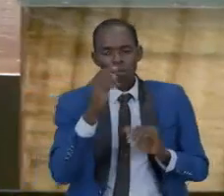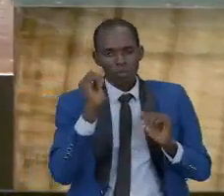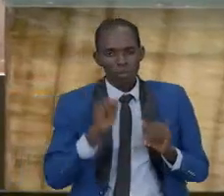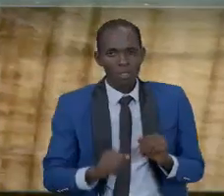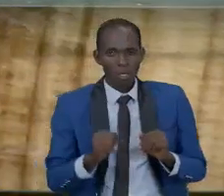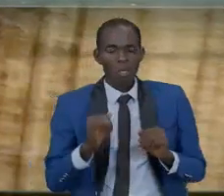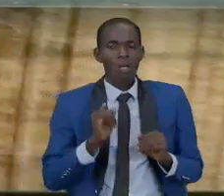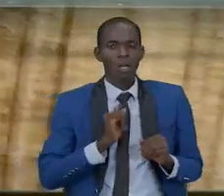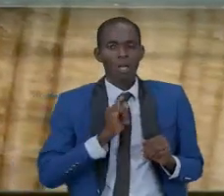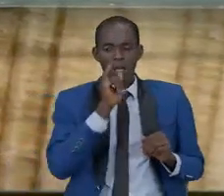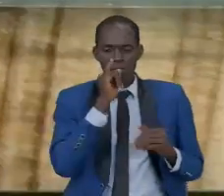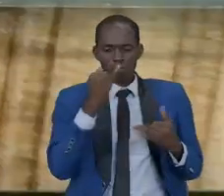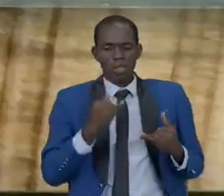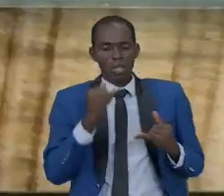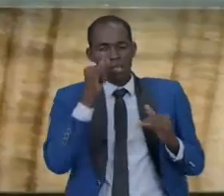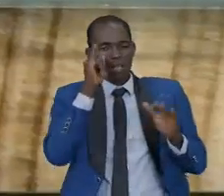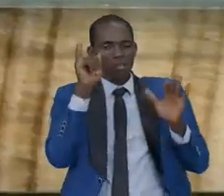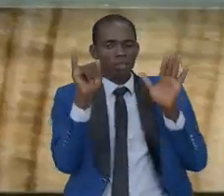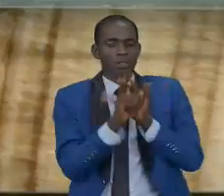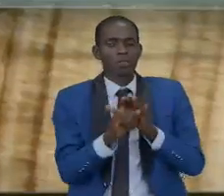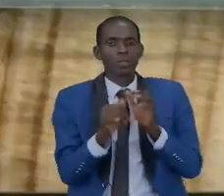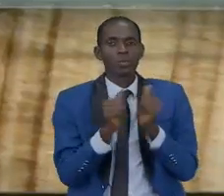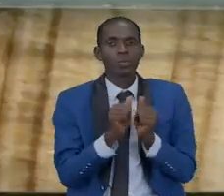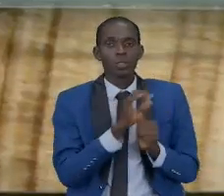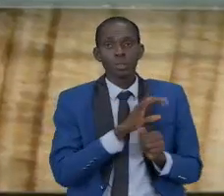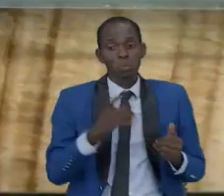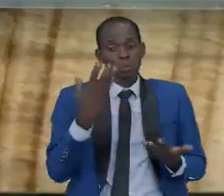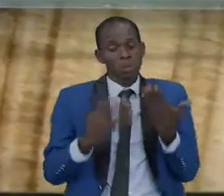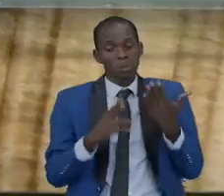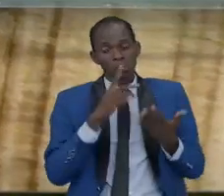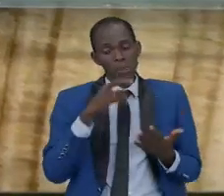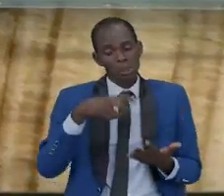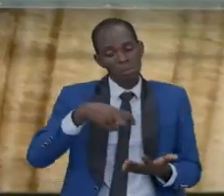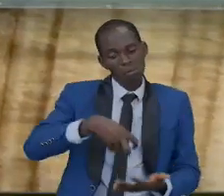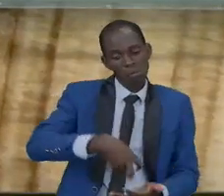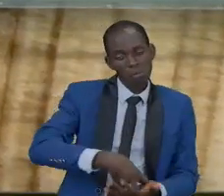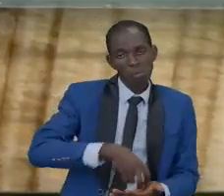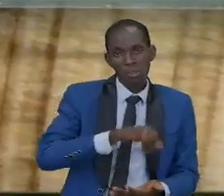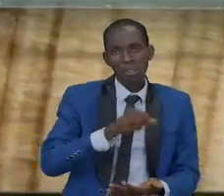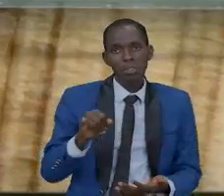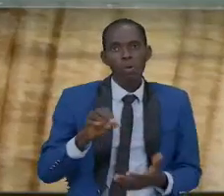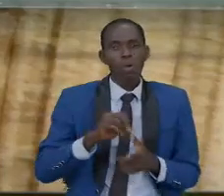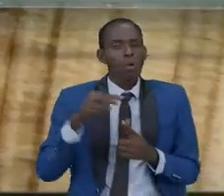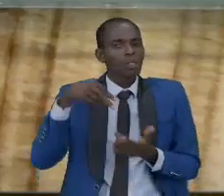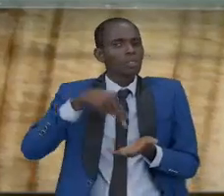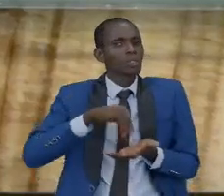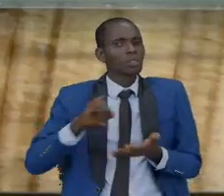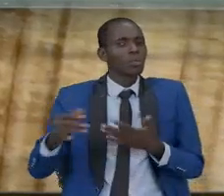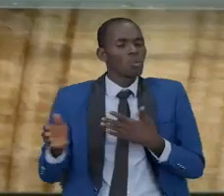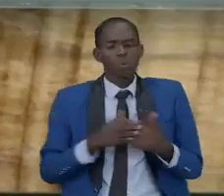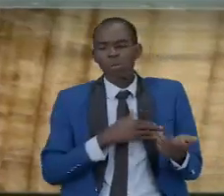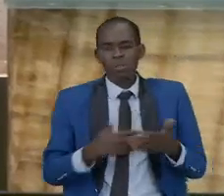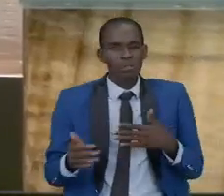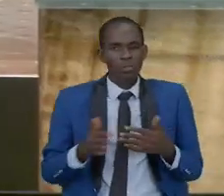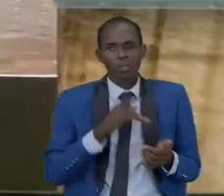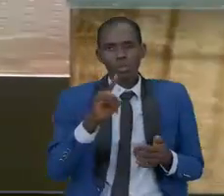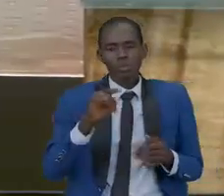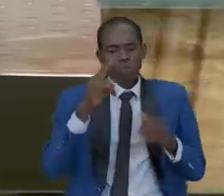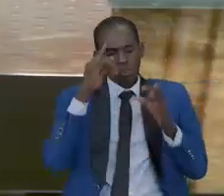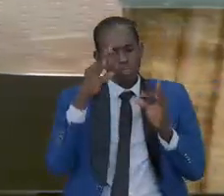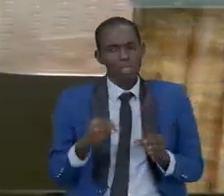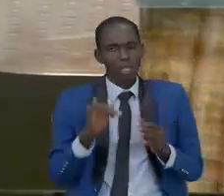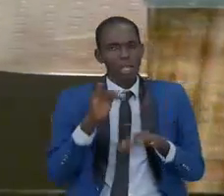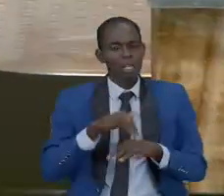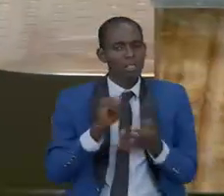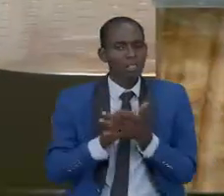with Christ you might be kneeling down you might be standing up whatever your bodily posture but you